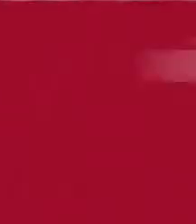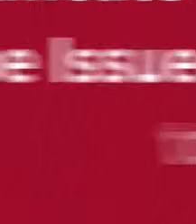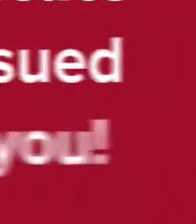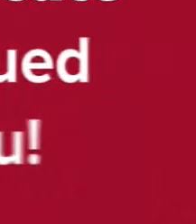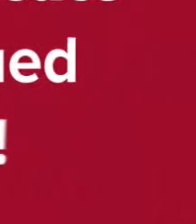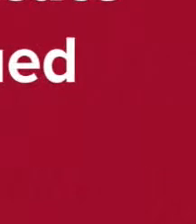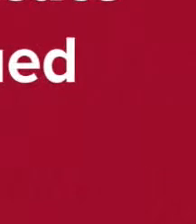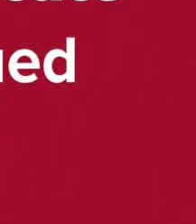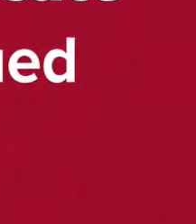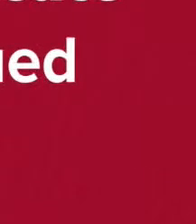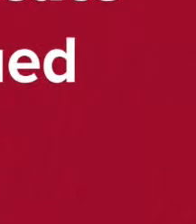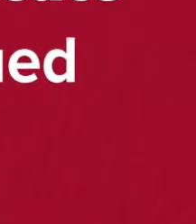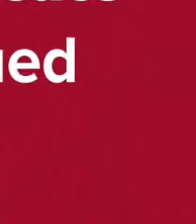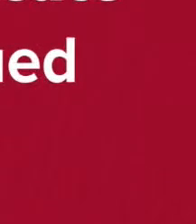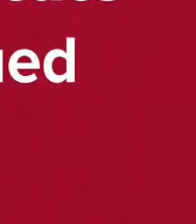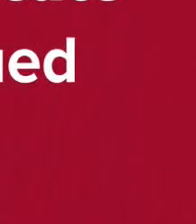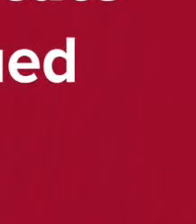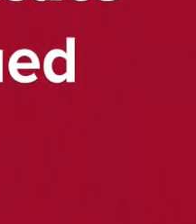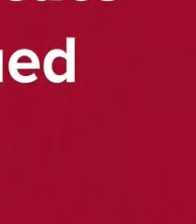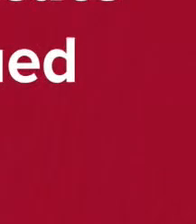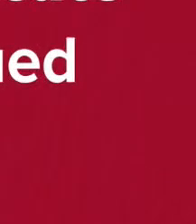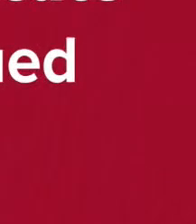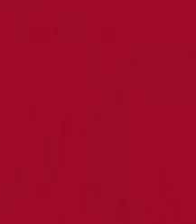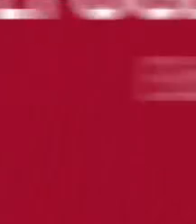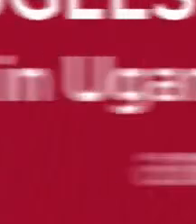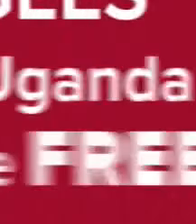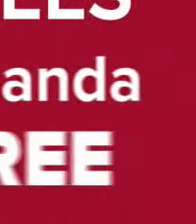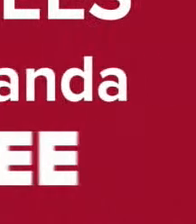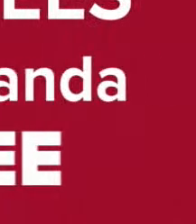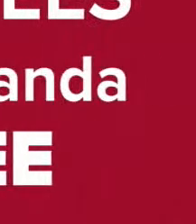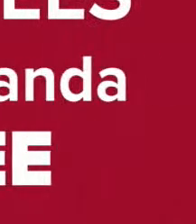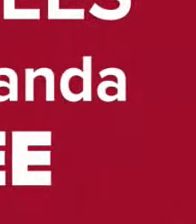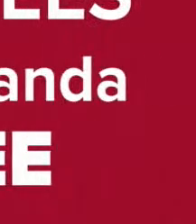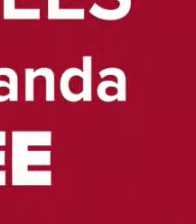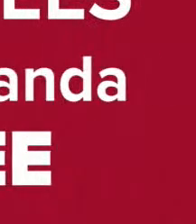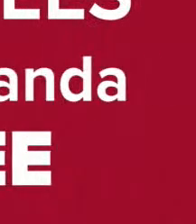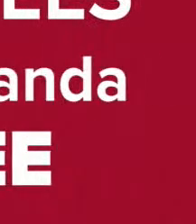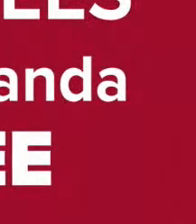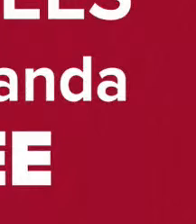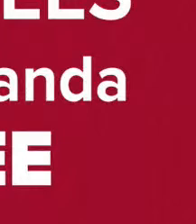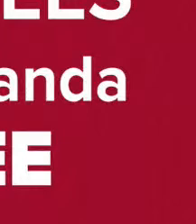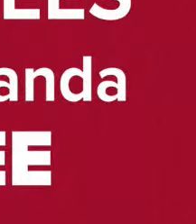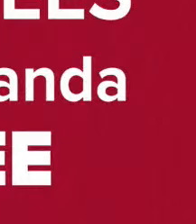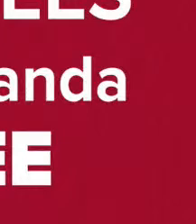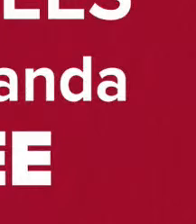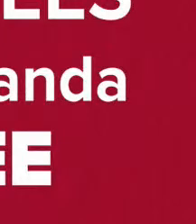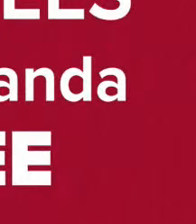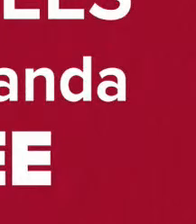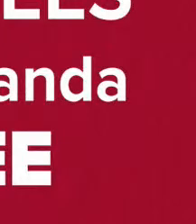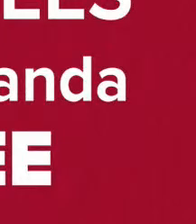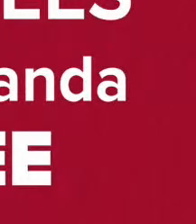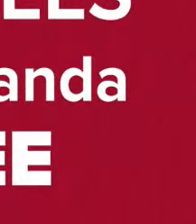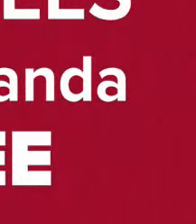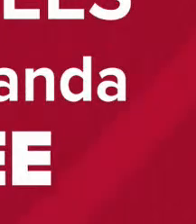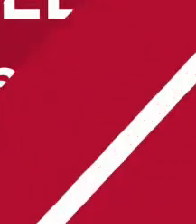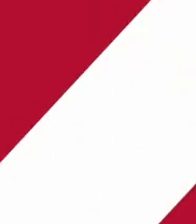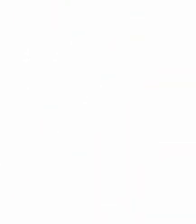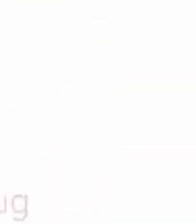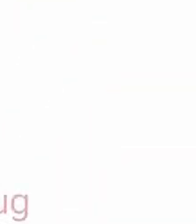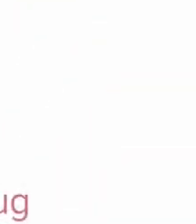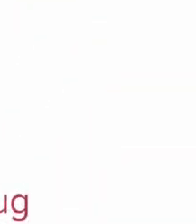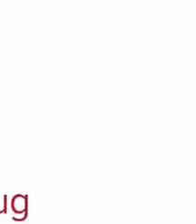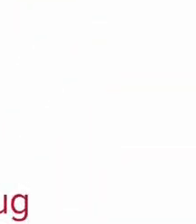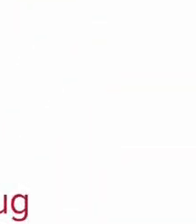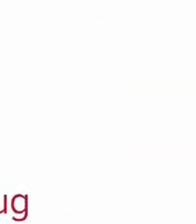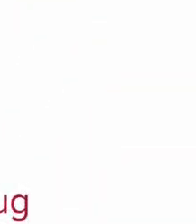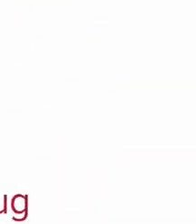www.nera.go.ug. A birth certificate will then be issued to you. Birth certificates to refugees born in Uganda are free of charge.